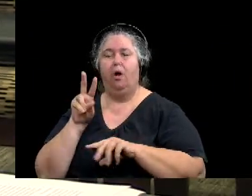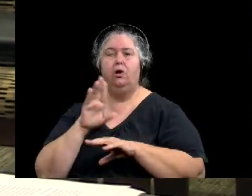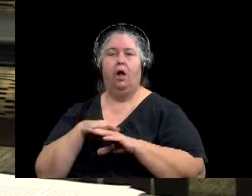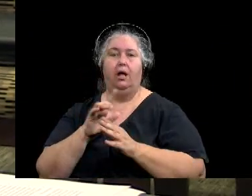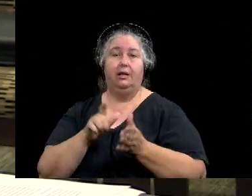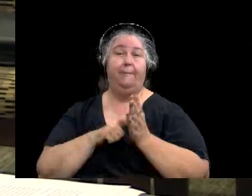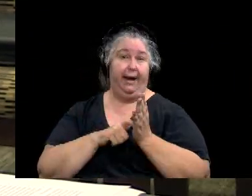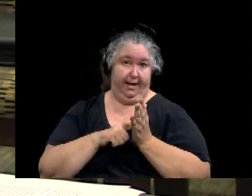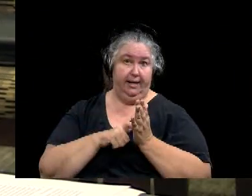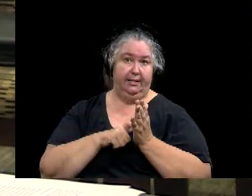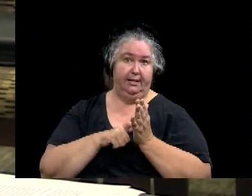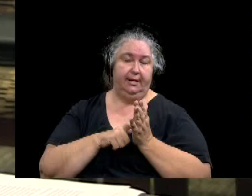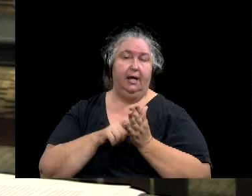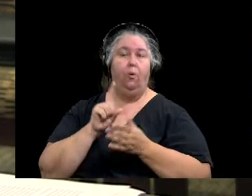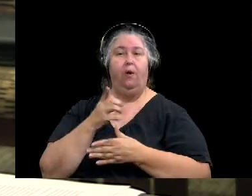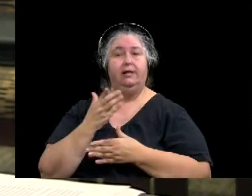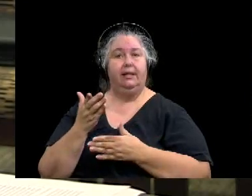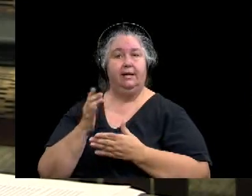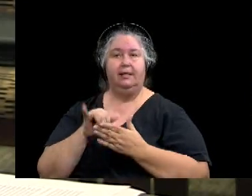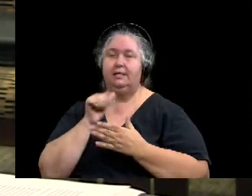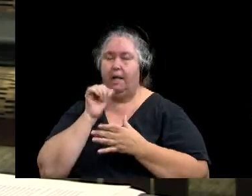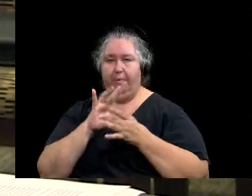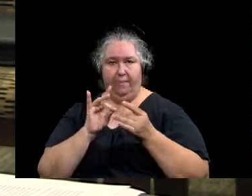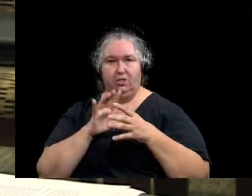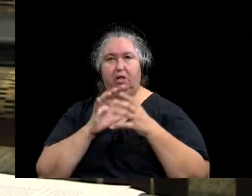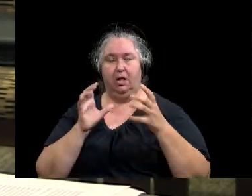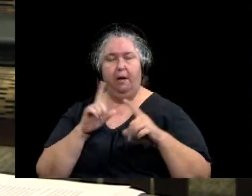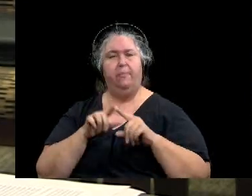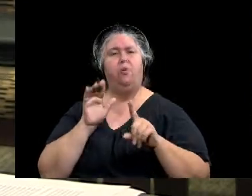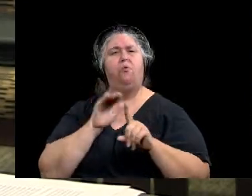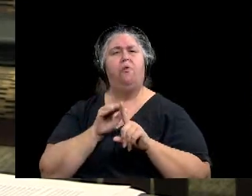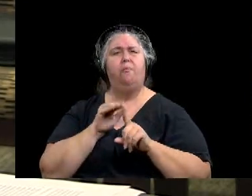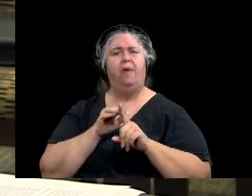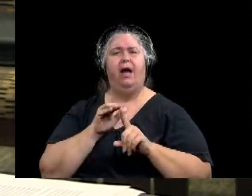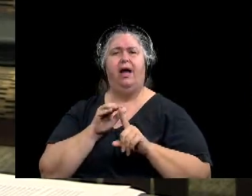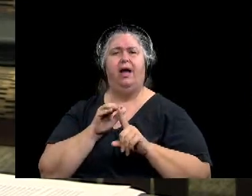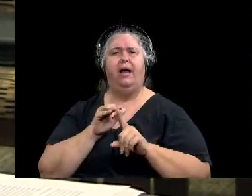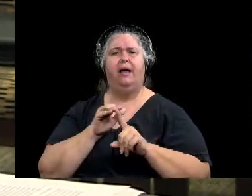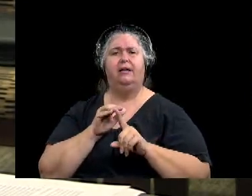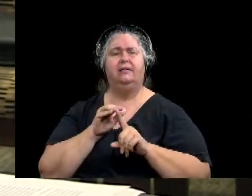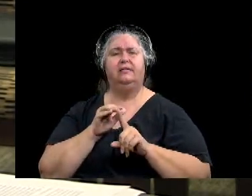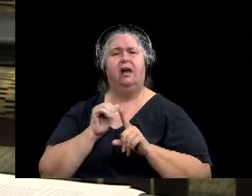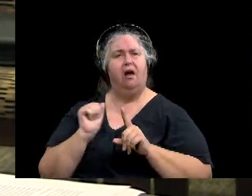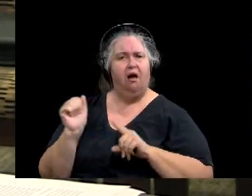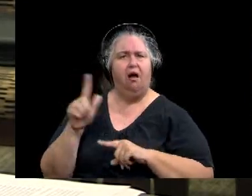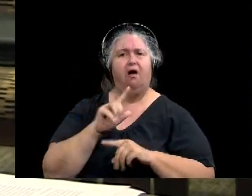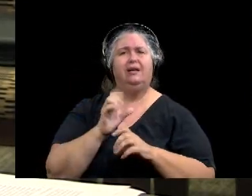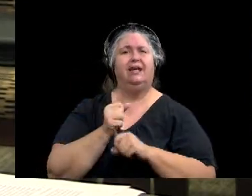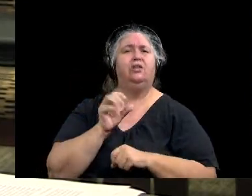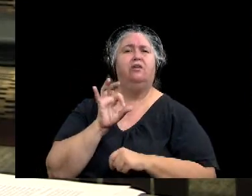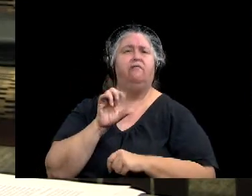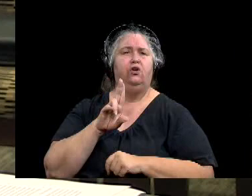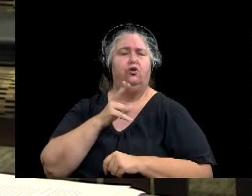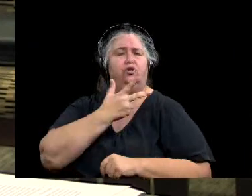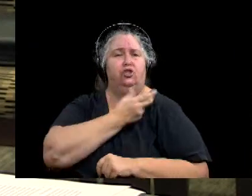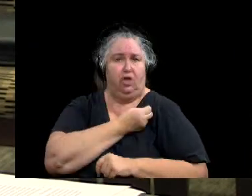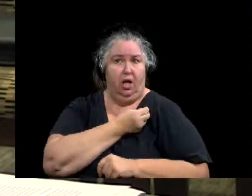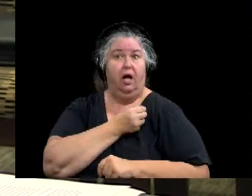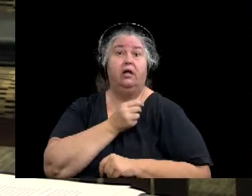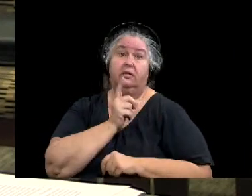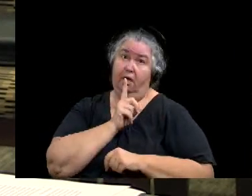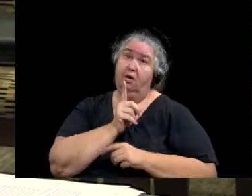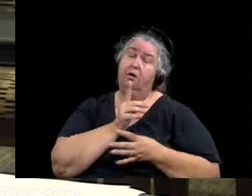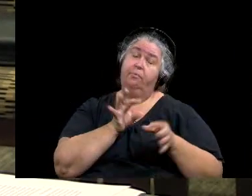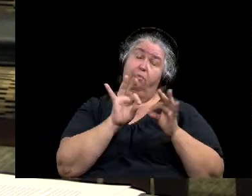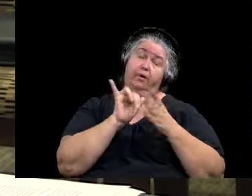that's what one thing has not been mentioned a whole lot, but we'll always remind, the doctors always say to remind everybody to get their flu shot. Flu shots are very critical